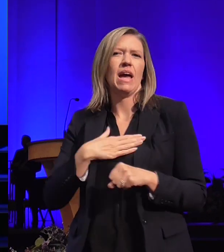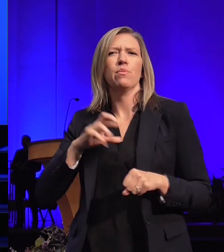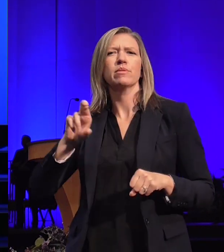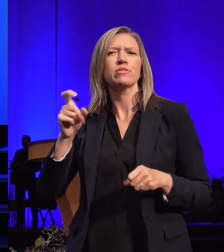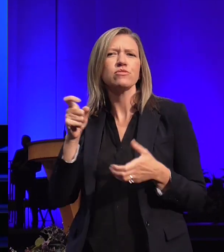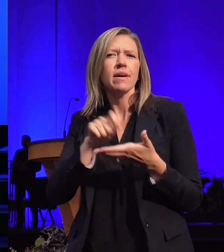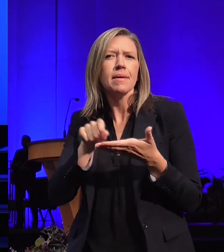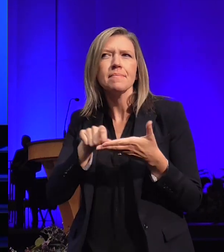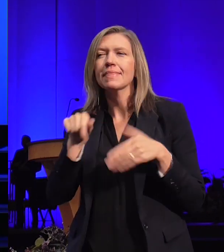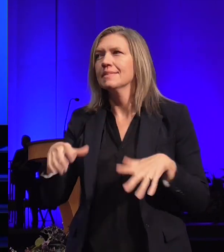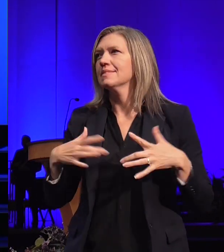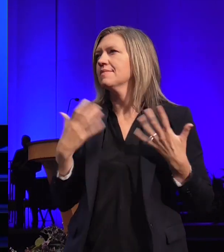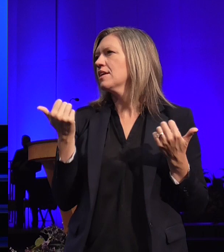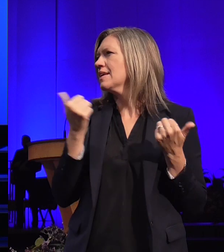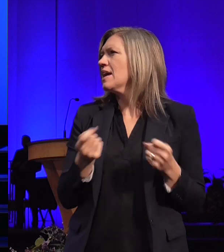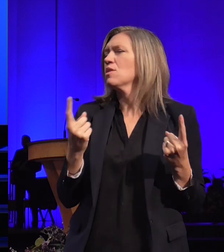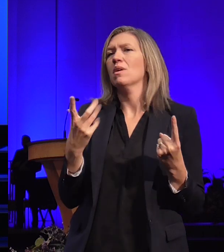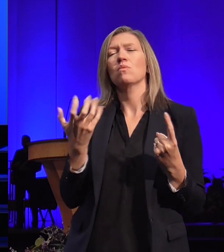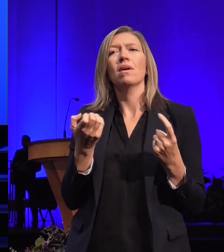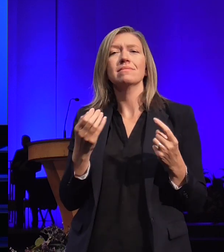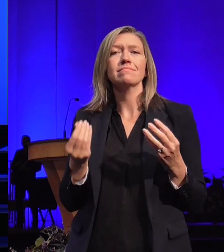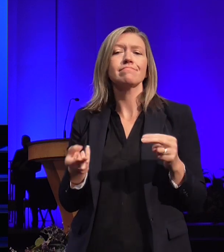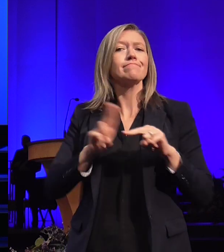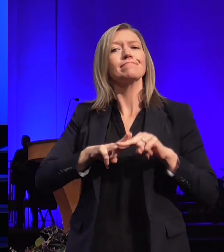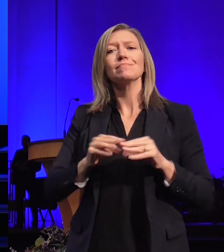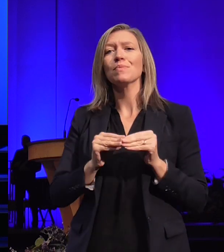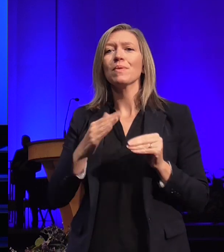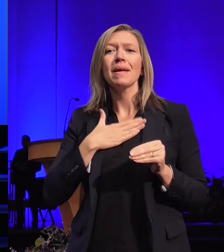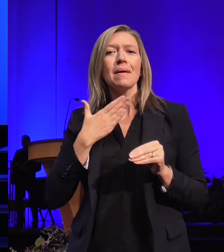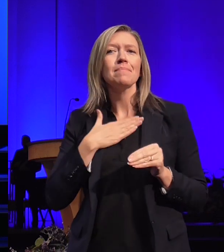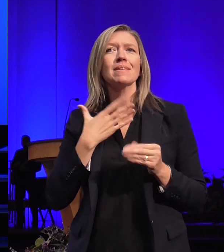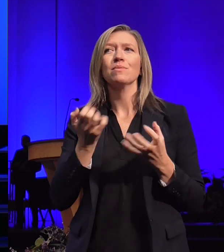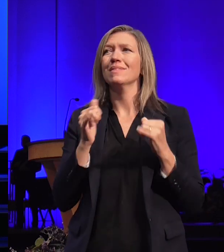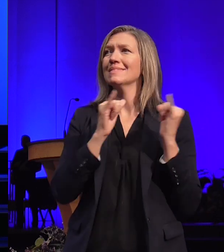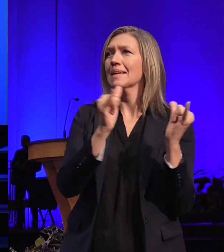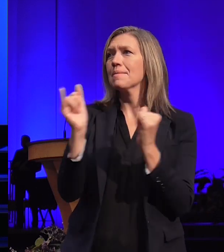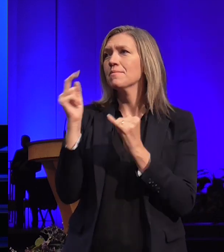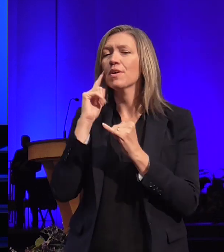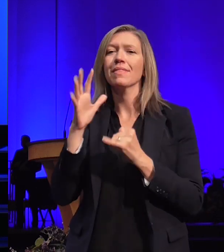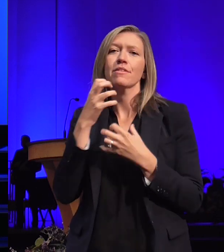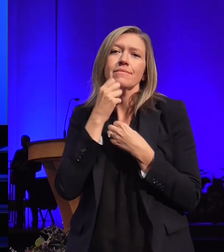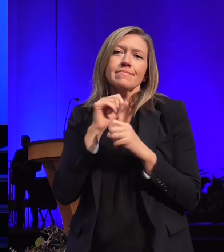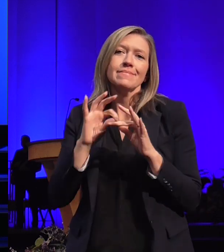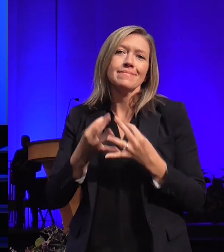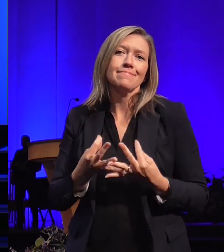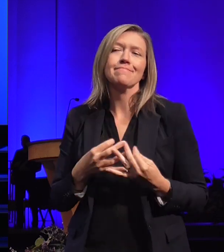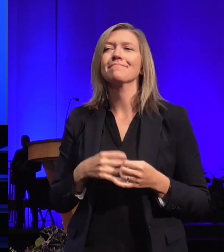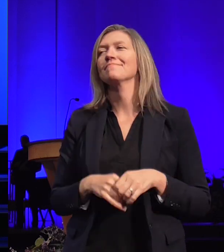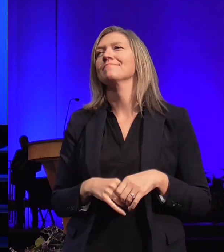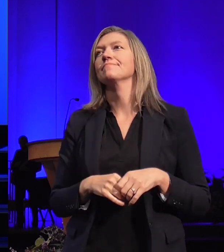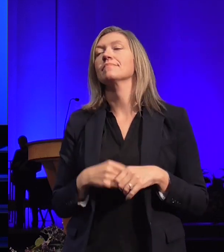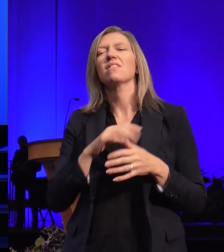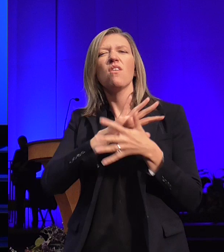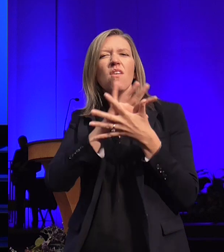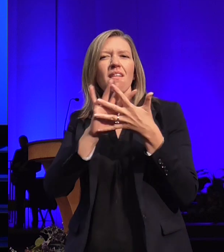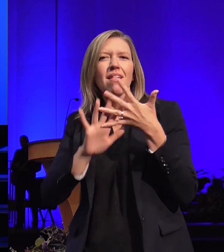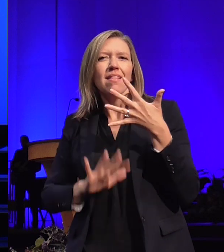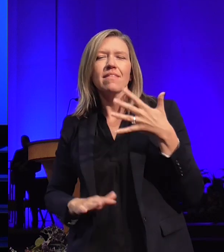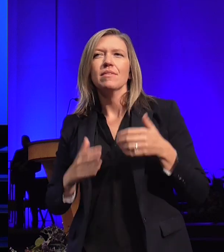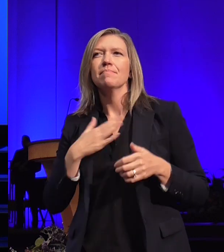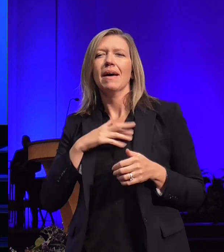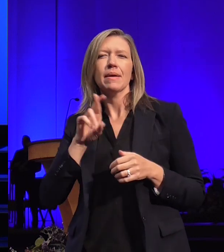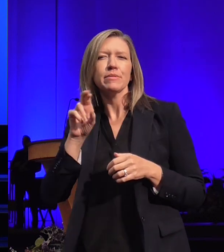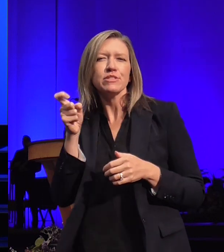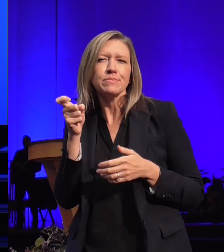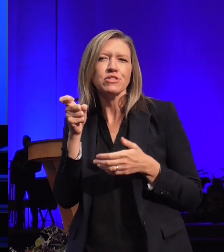this event for anyone who simply wants to be happier and wants the same for their loved ones. And now, of course, with all of these